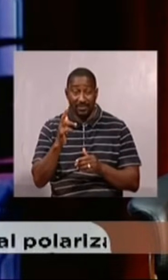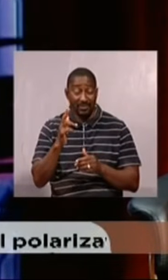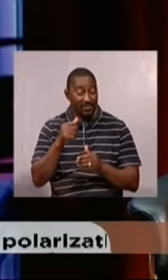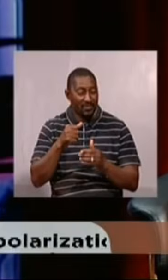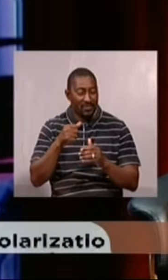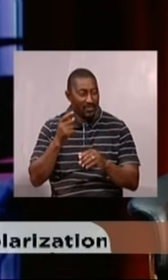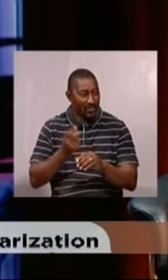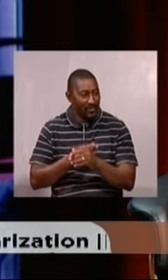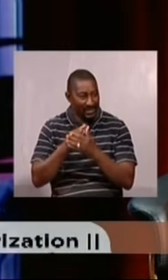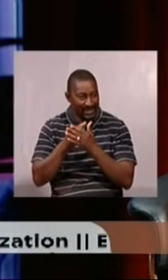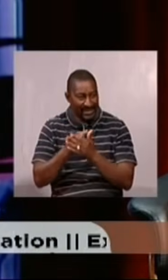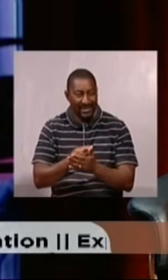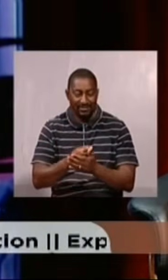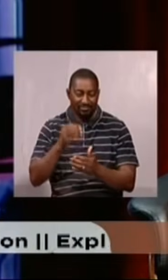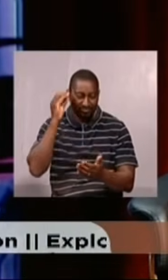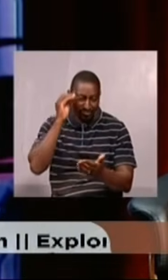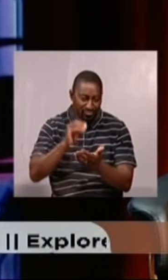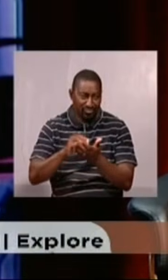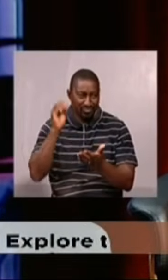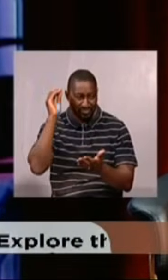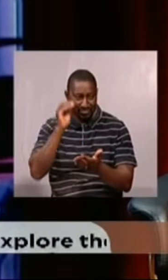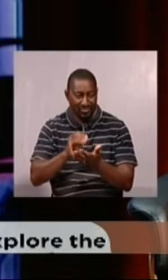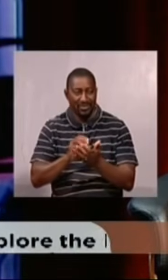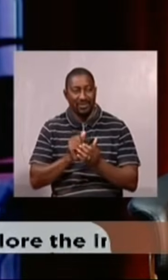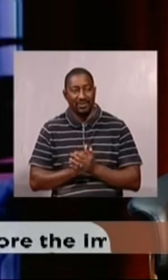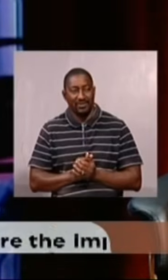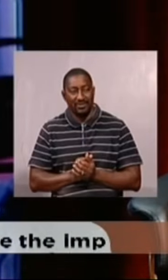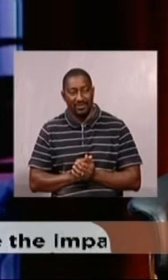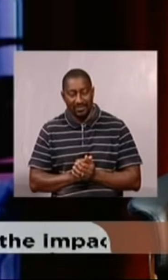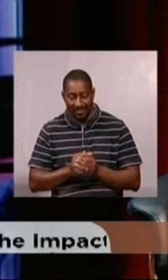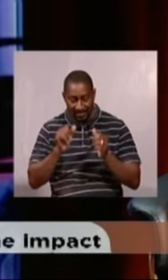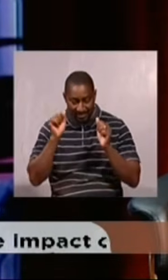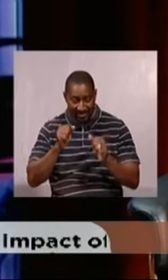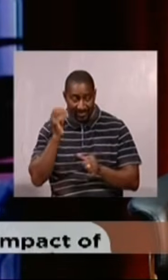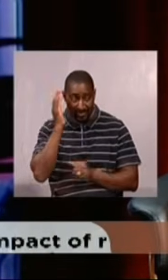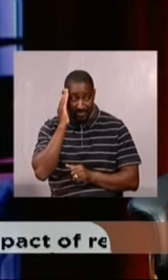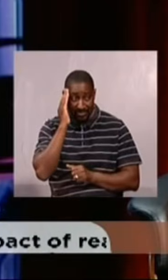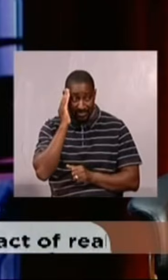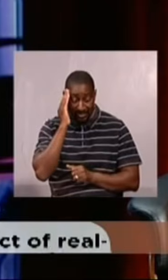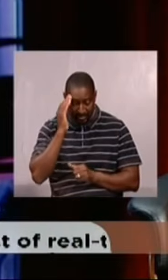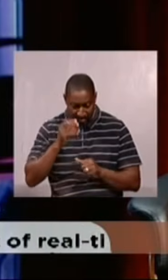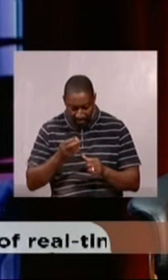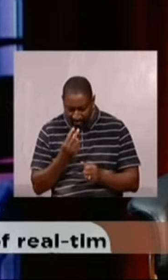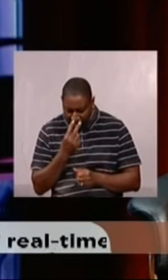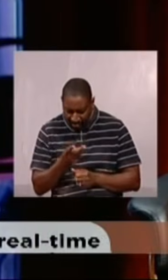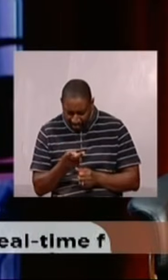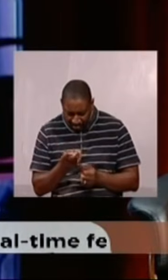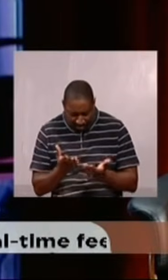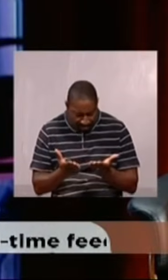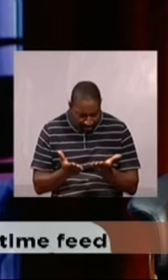But we have to have this social media literacy where we know that we have to verify,